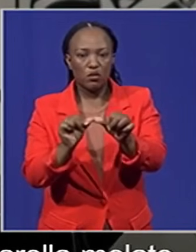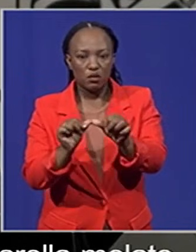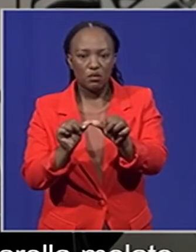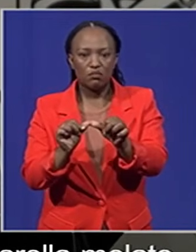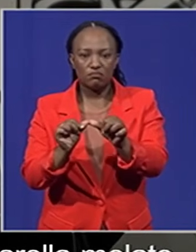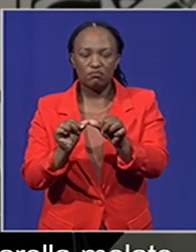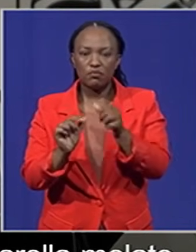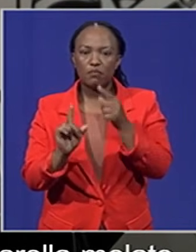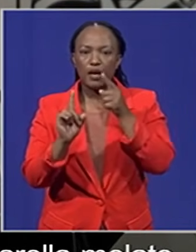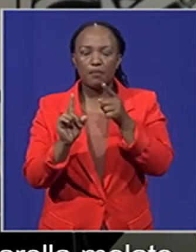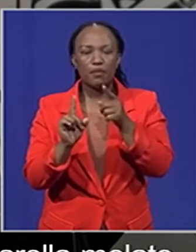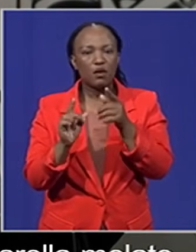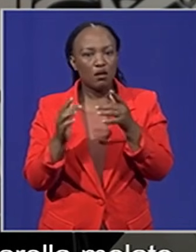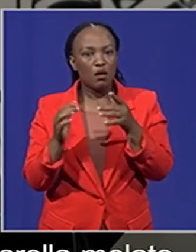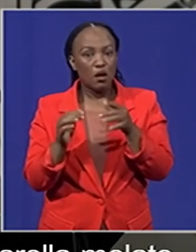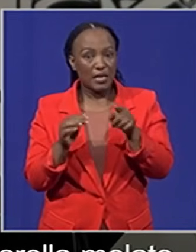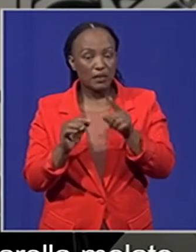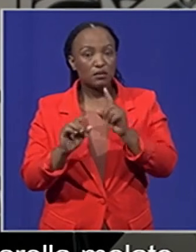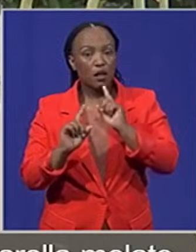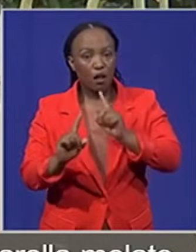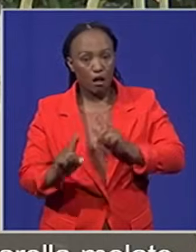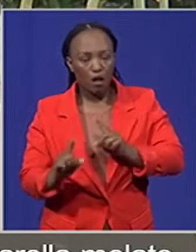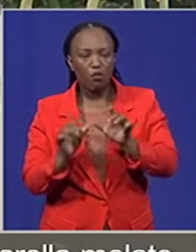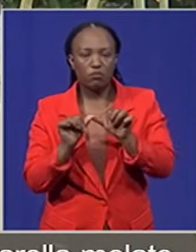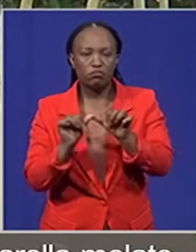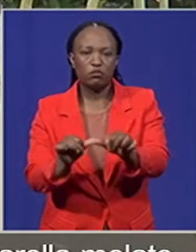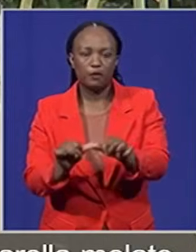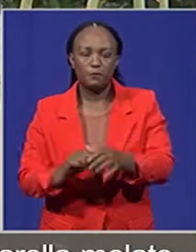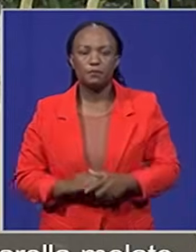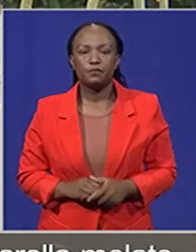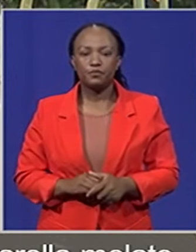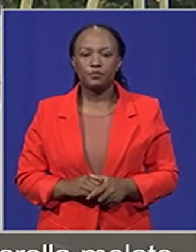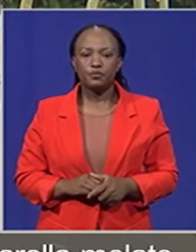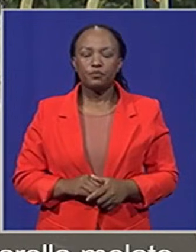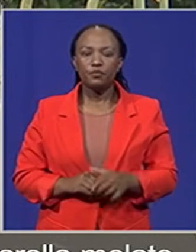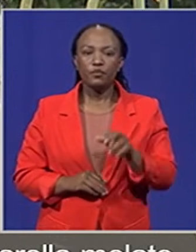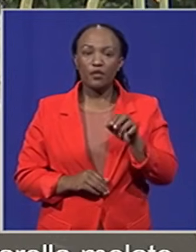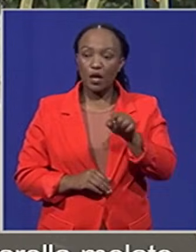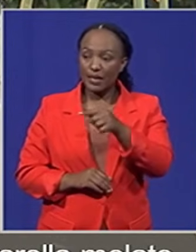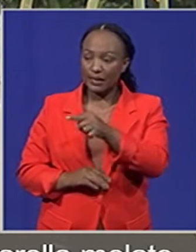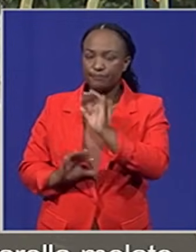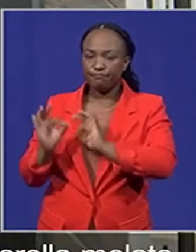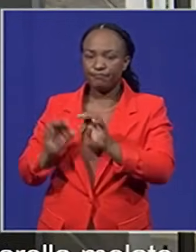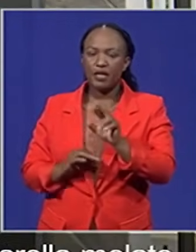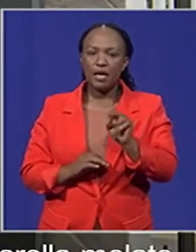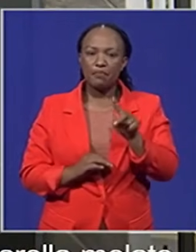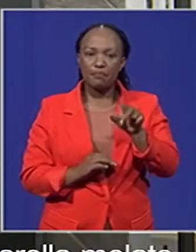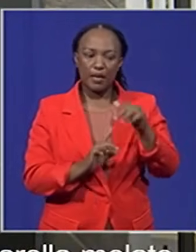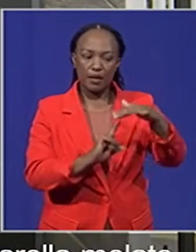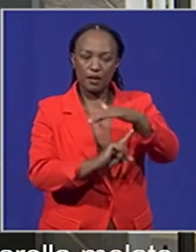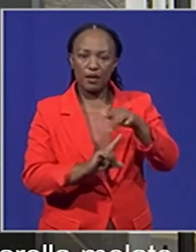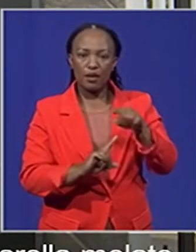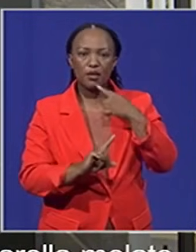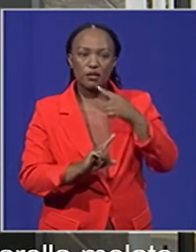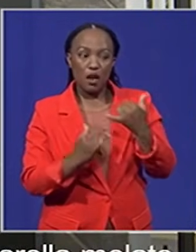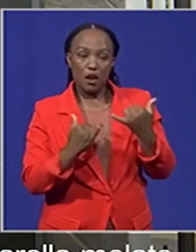do intend to complete the task at hand. Fa bua ka ga maemo kwa NPA, Bathoi a re o tlogela setheo